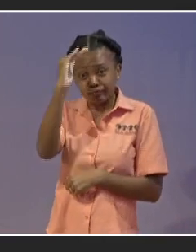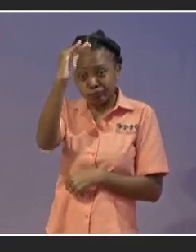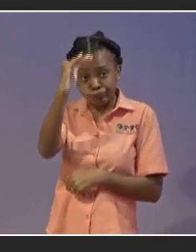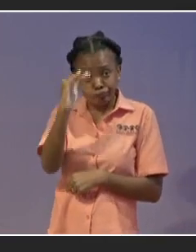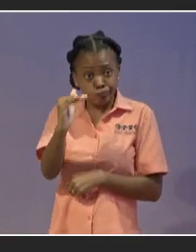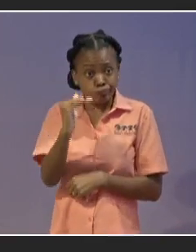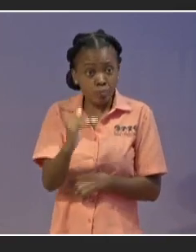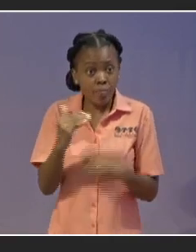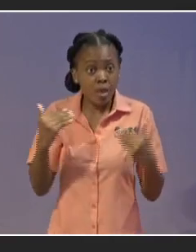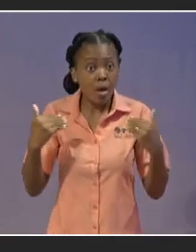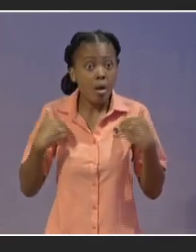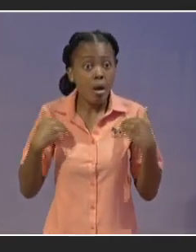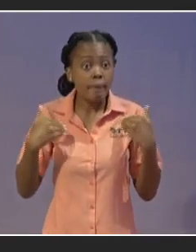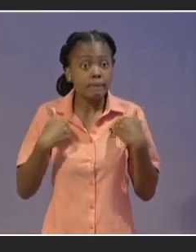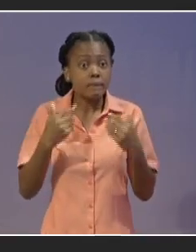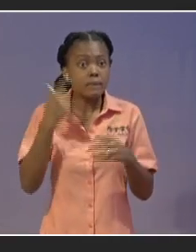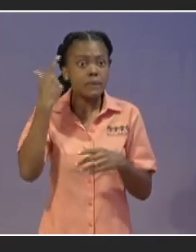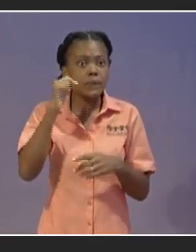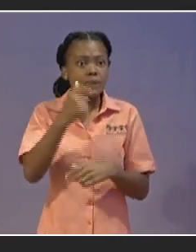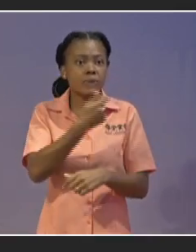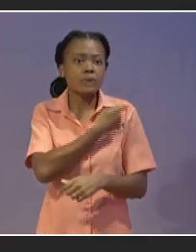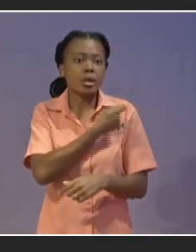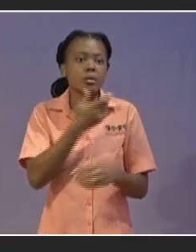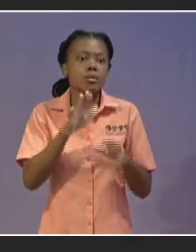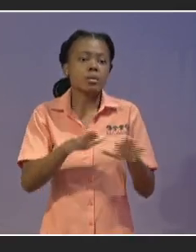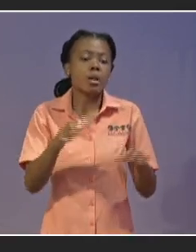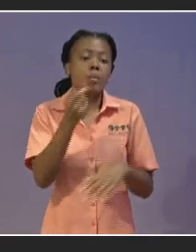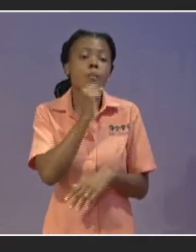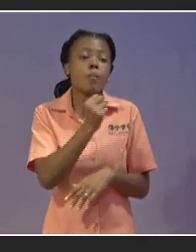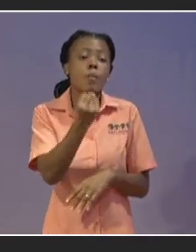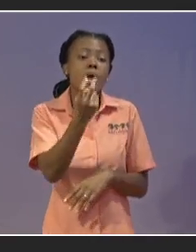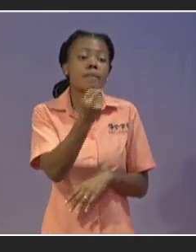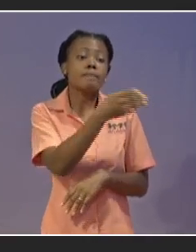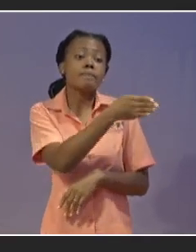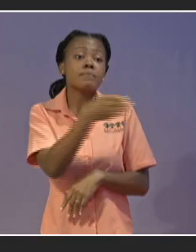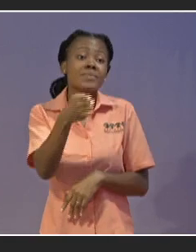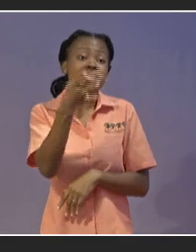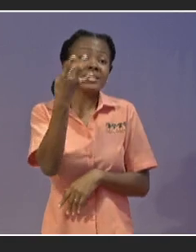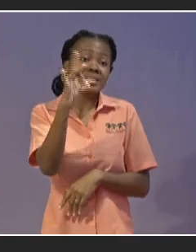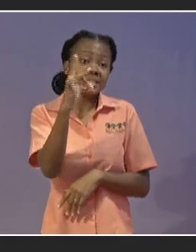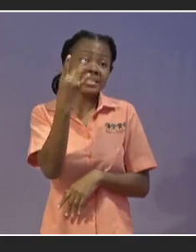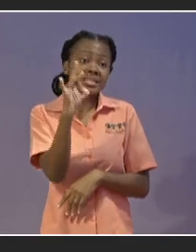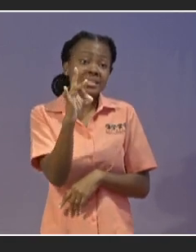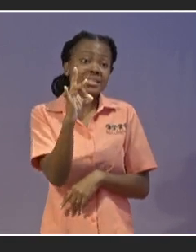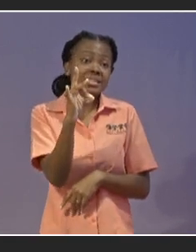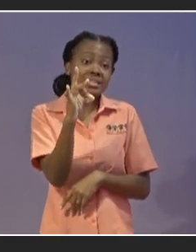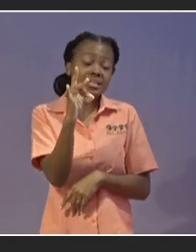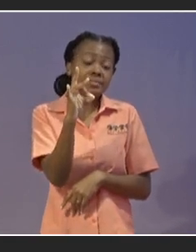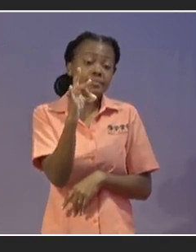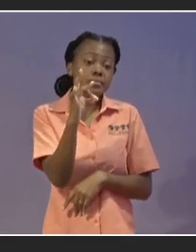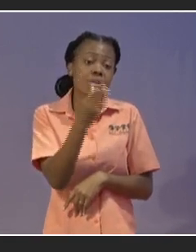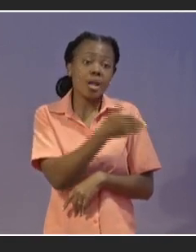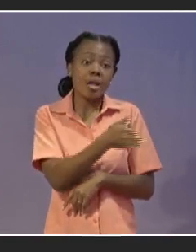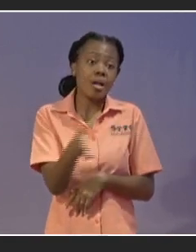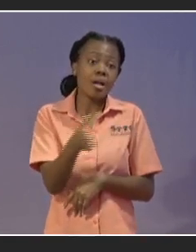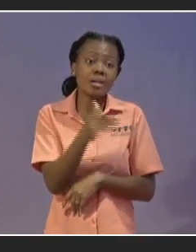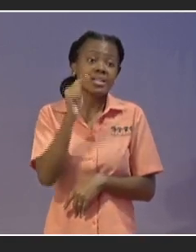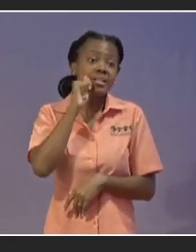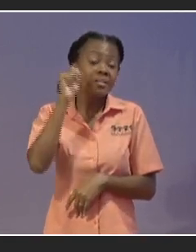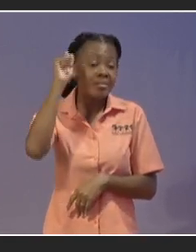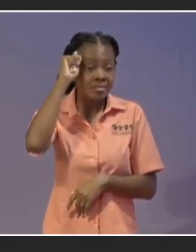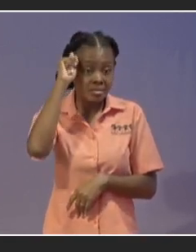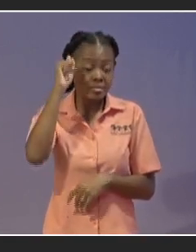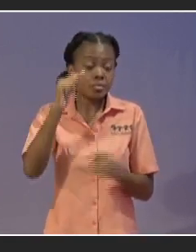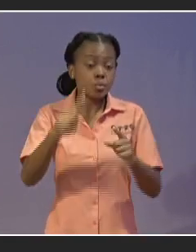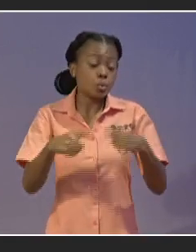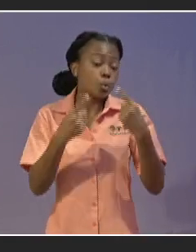the 12 to 17-year-old. We know that that adolescent population will be the ones going to